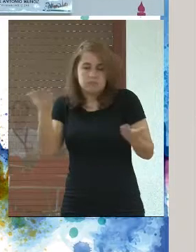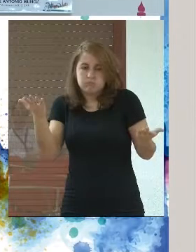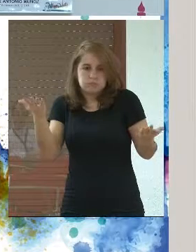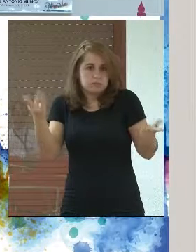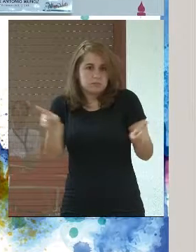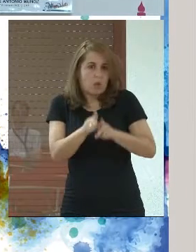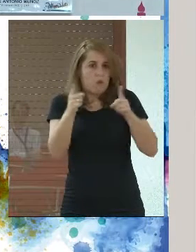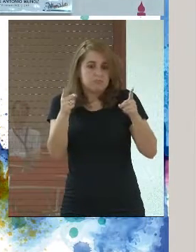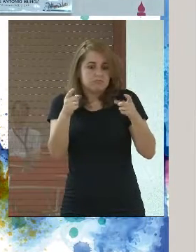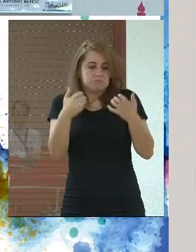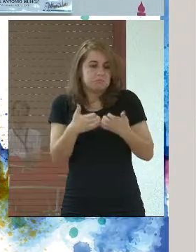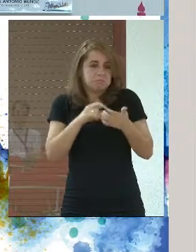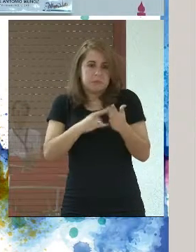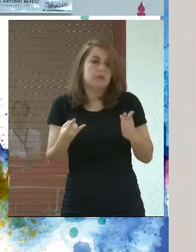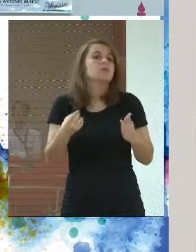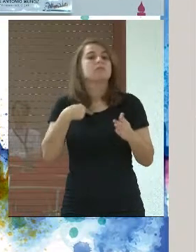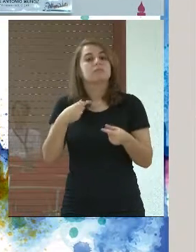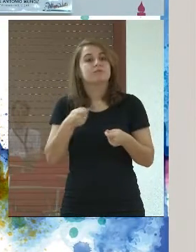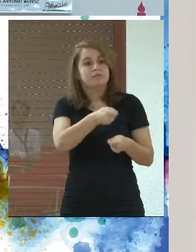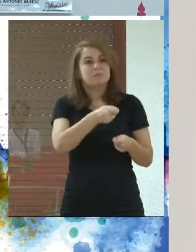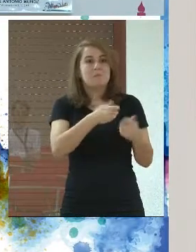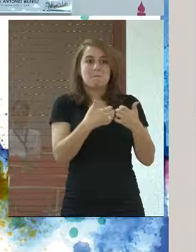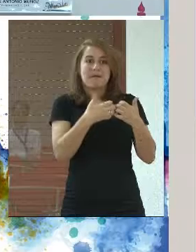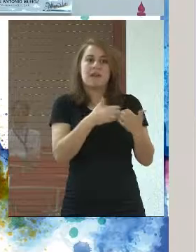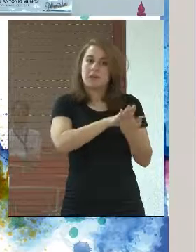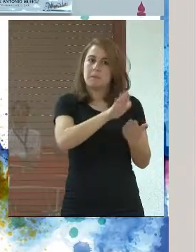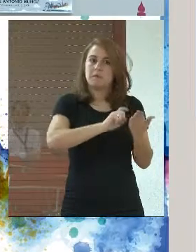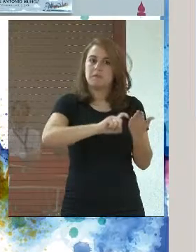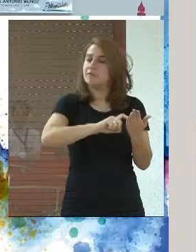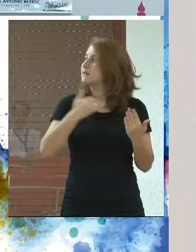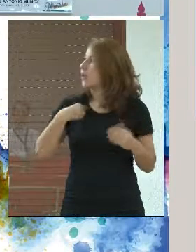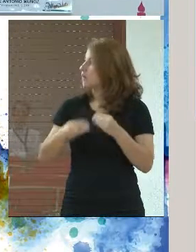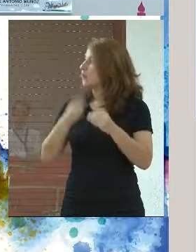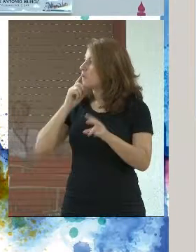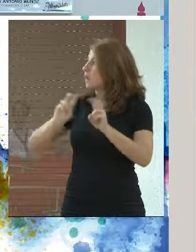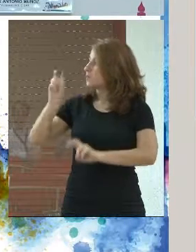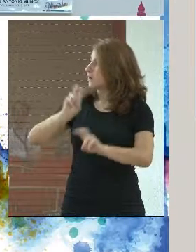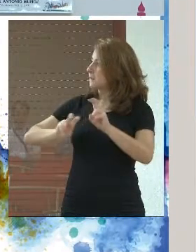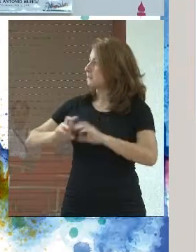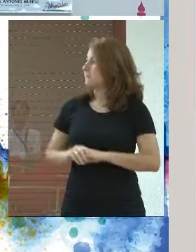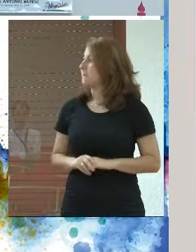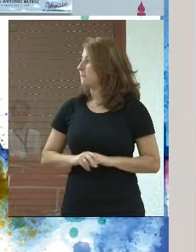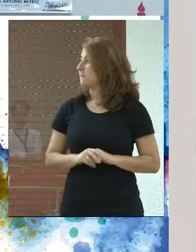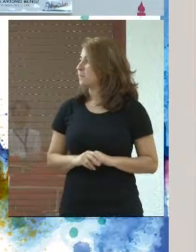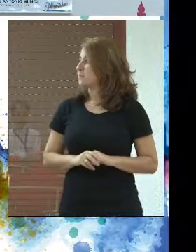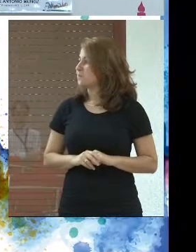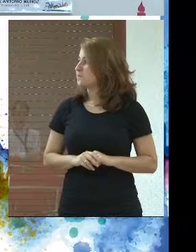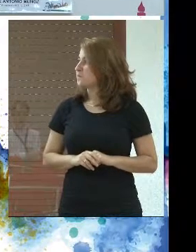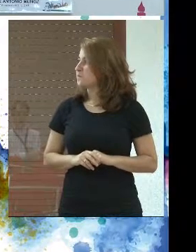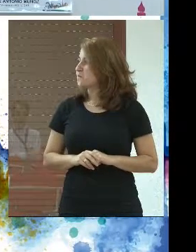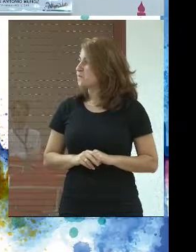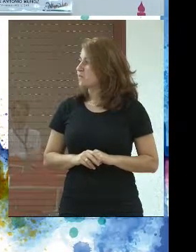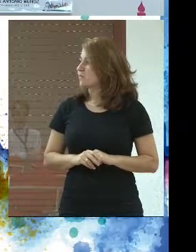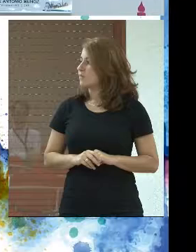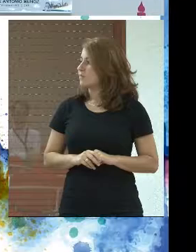in, I don't know, on a SD card or whatever. And I'm going to take